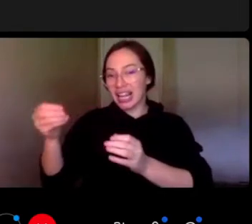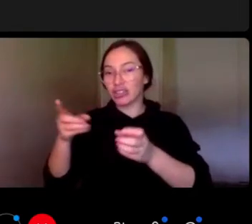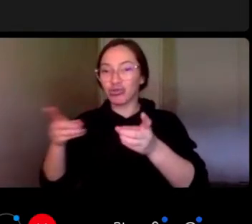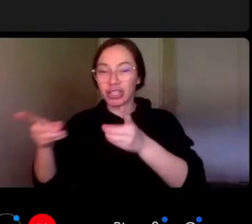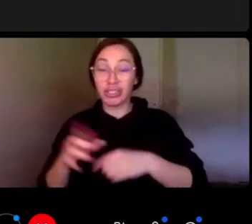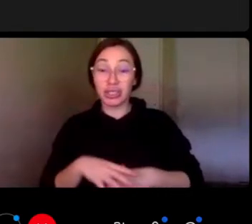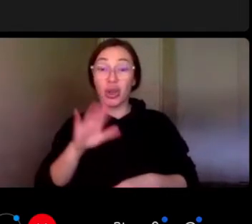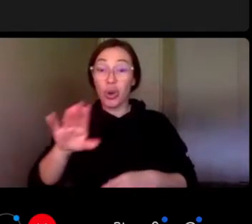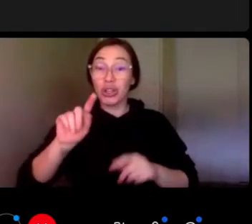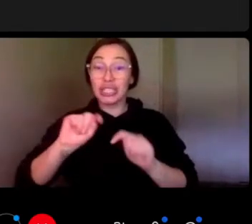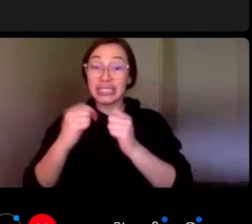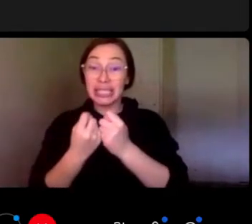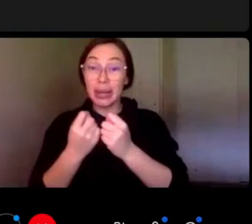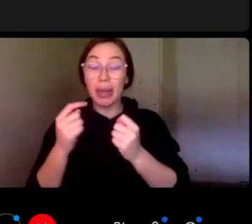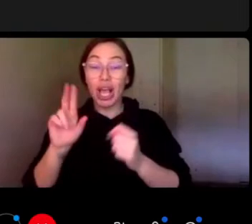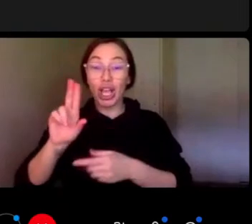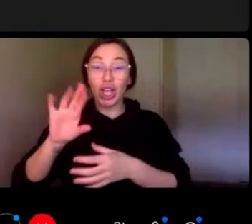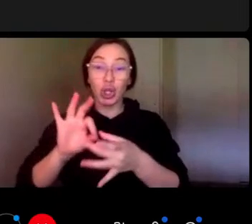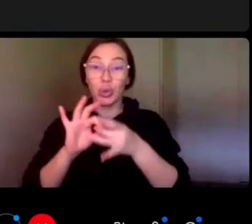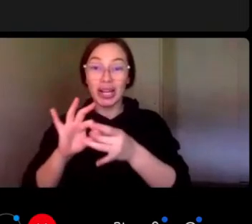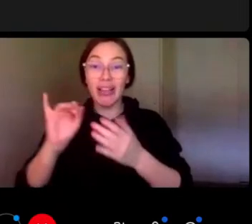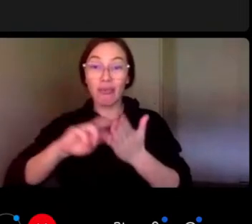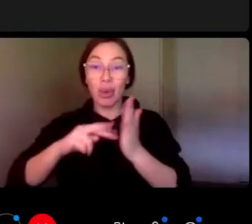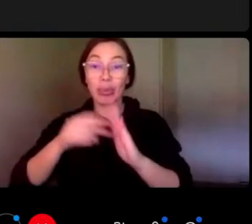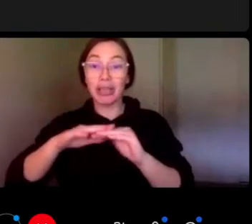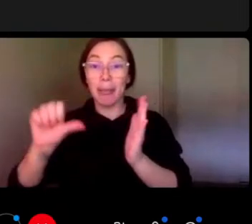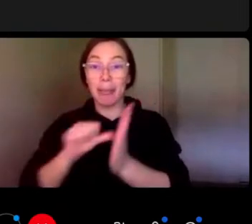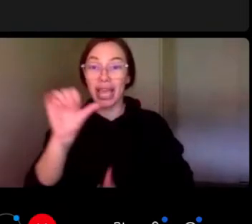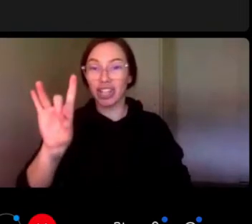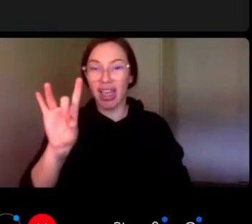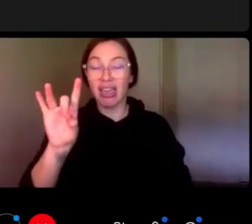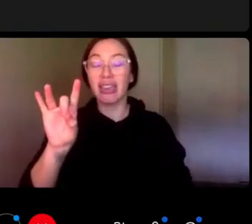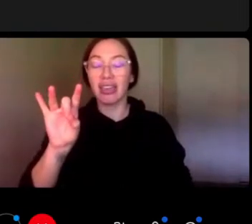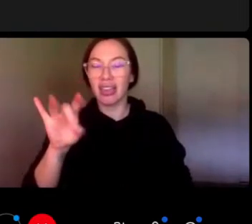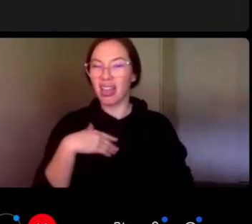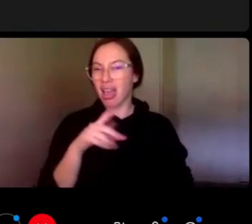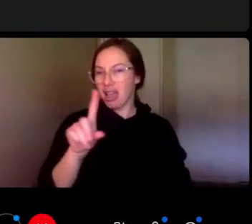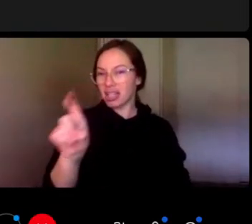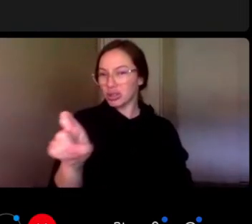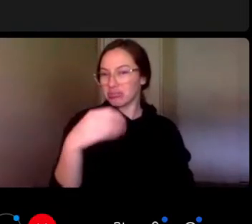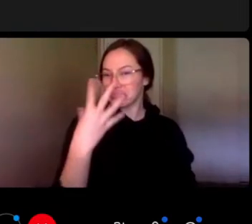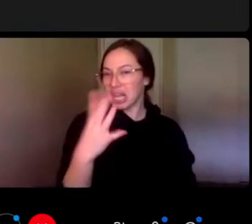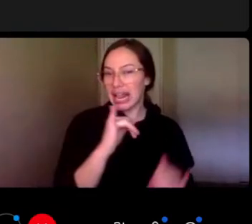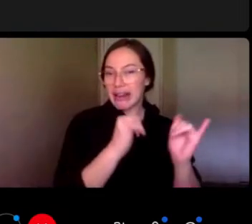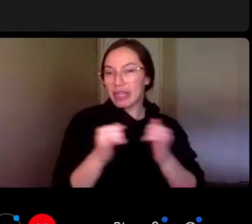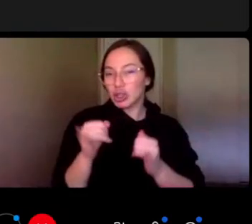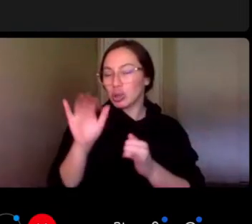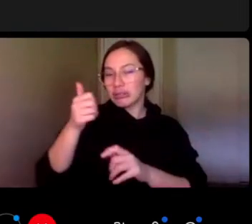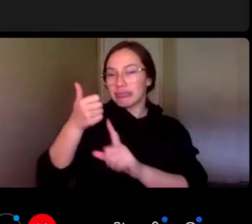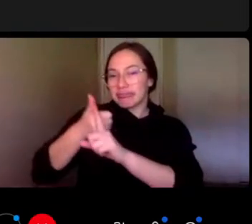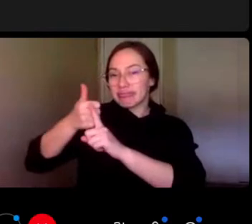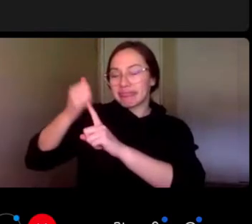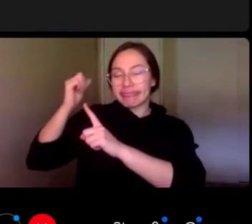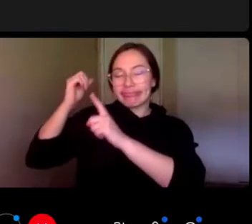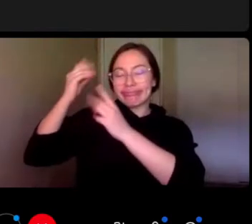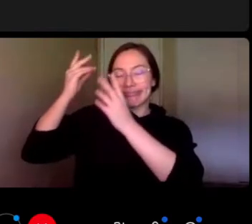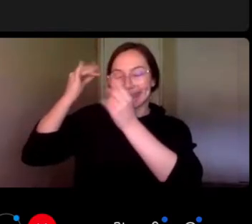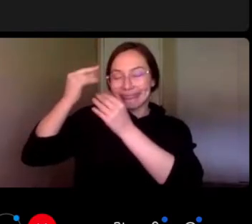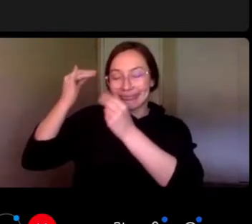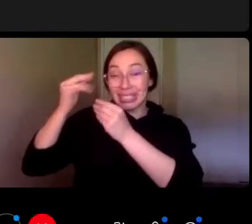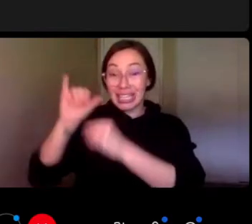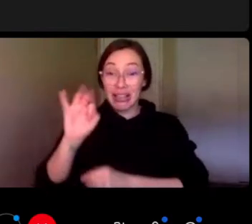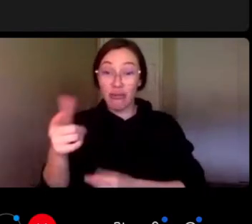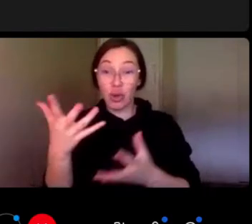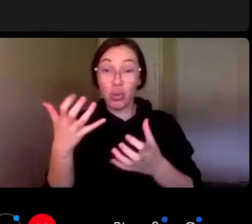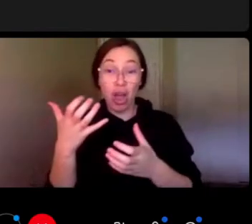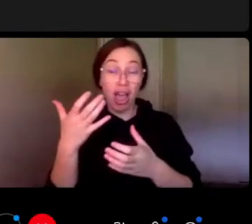team unity of purpose. It's on page 8. So I'm just going to ask you, and this is individual and in your own little head, you can share it. It's something, if you have